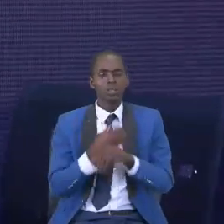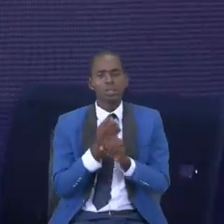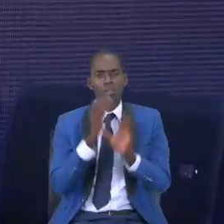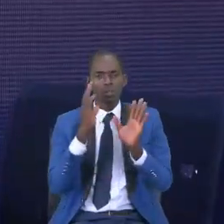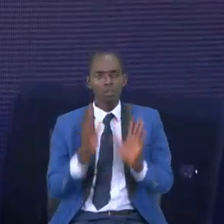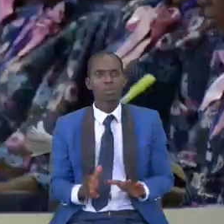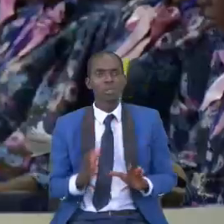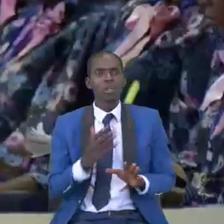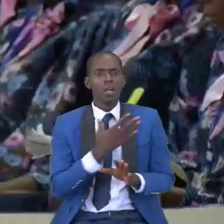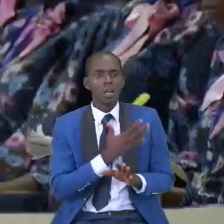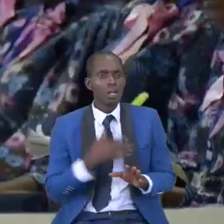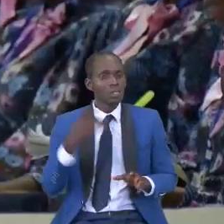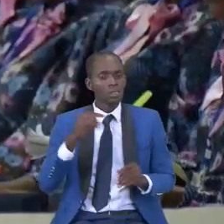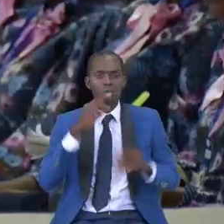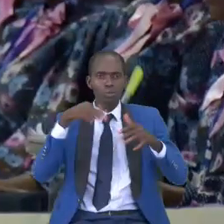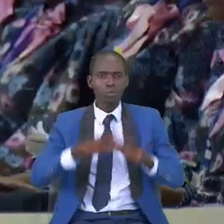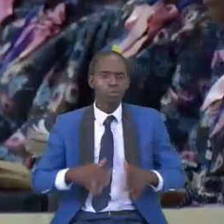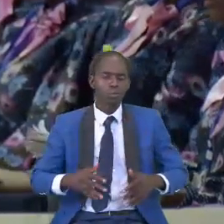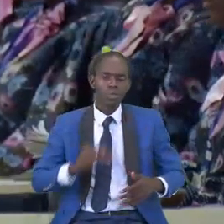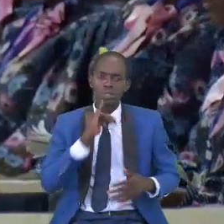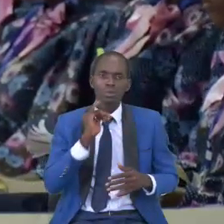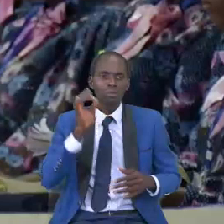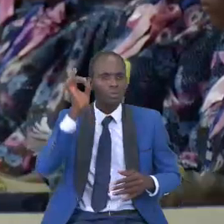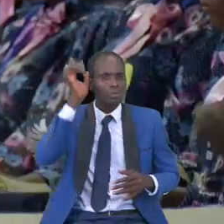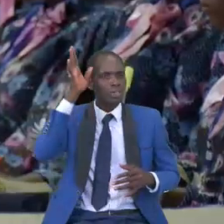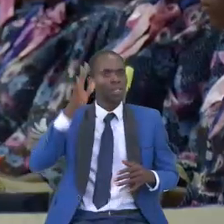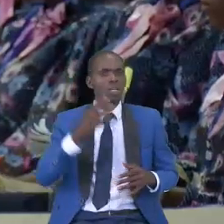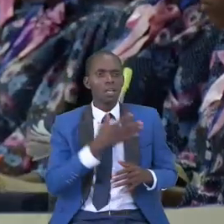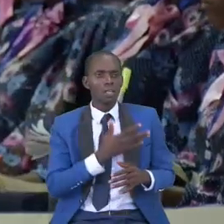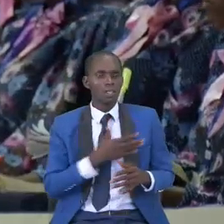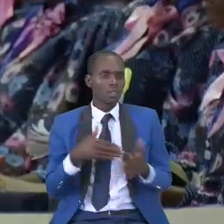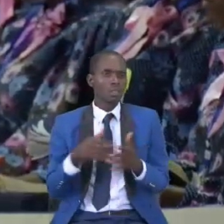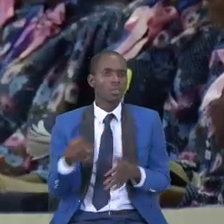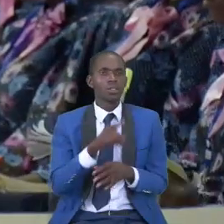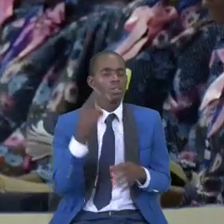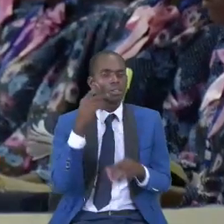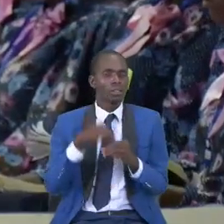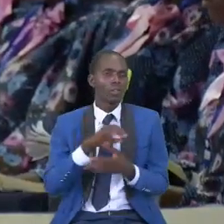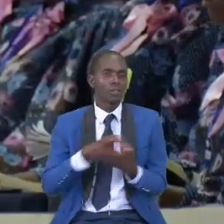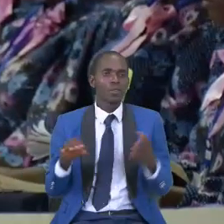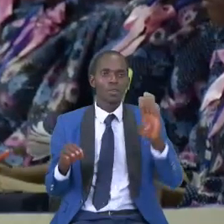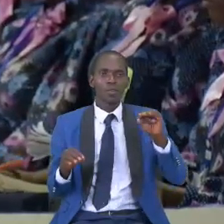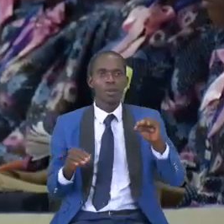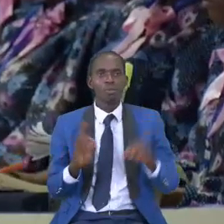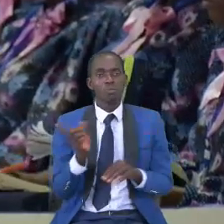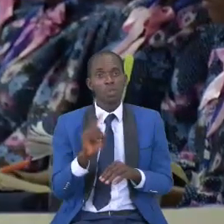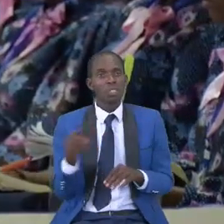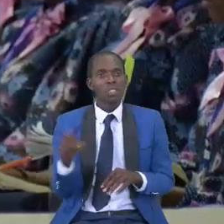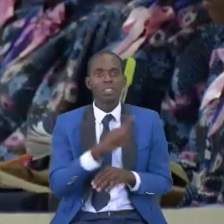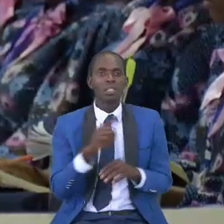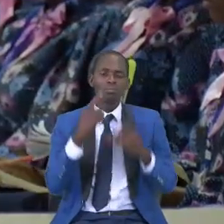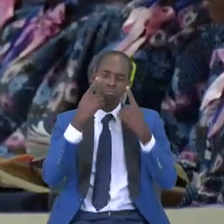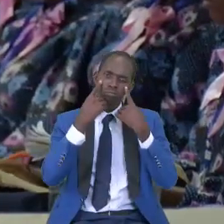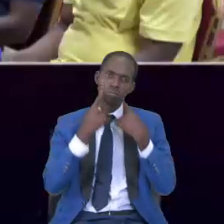verse 14. In verse 14, it says, wherefore they cried unto the Lord and said,